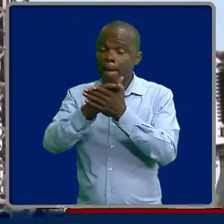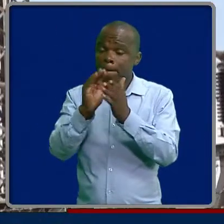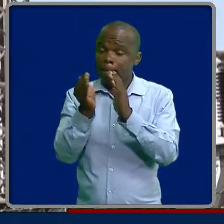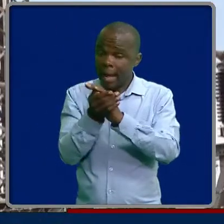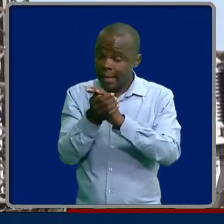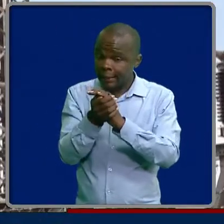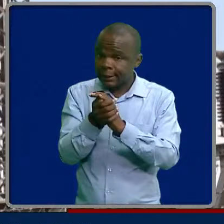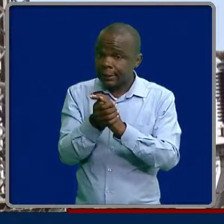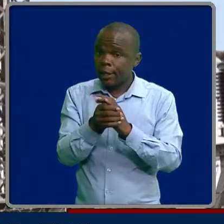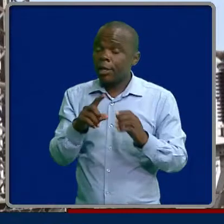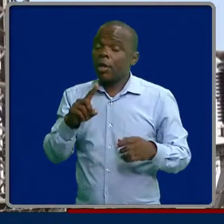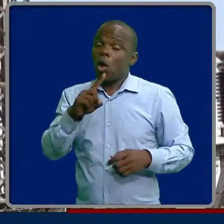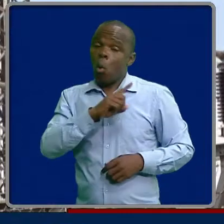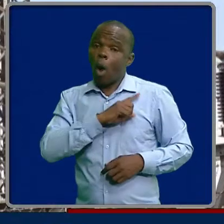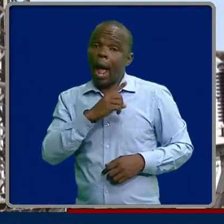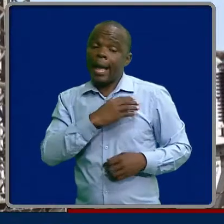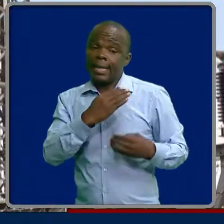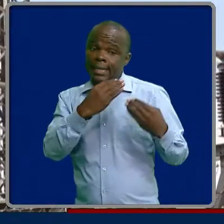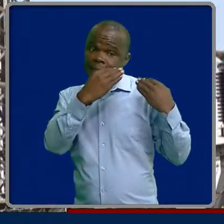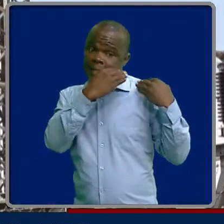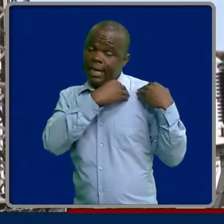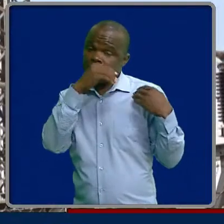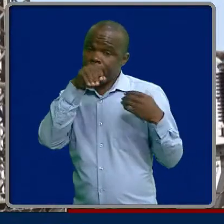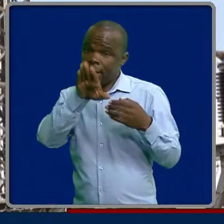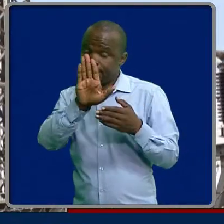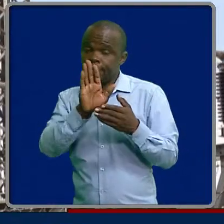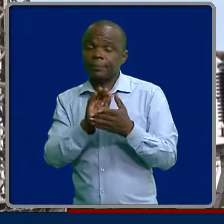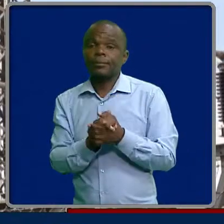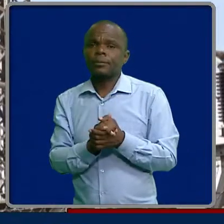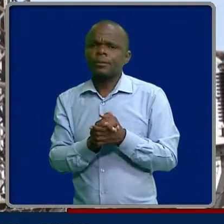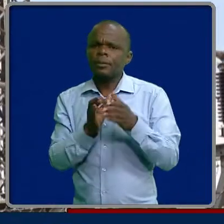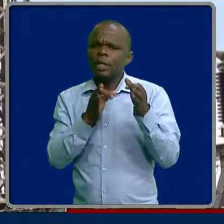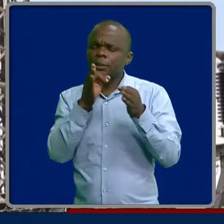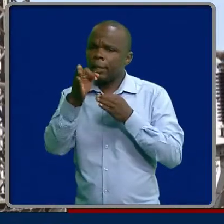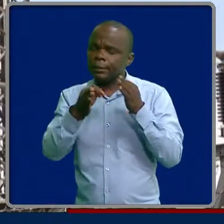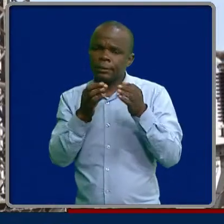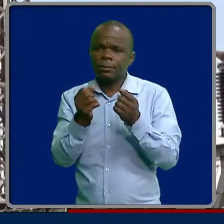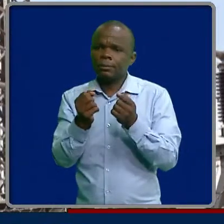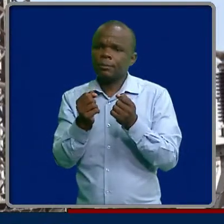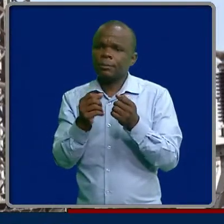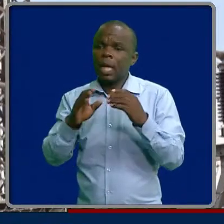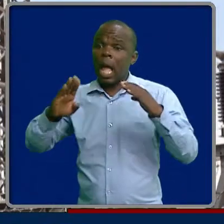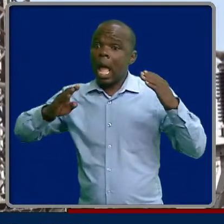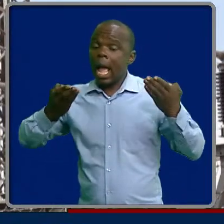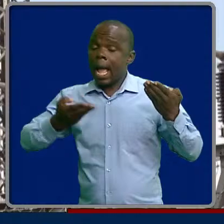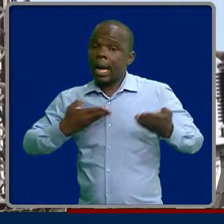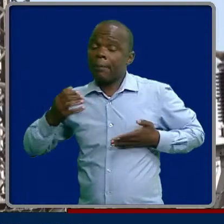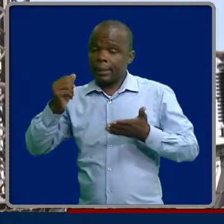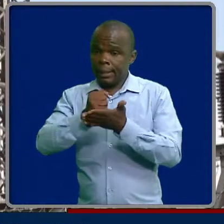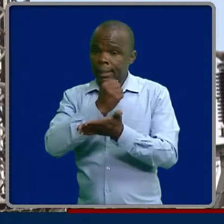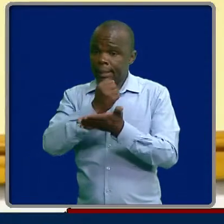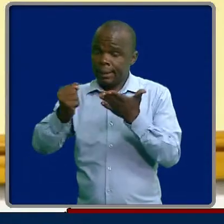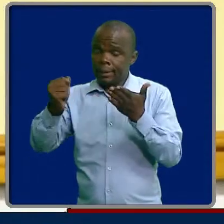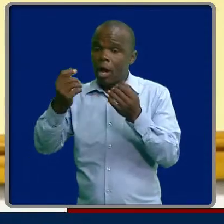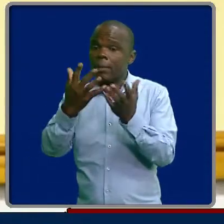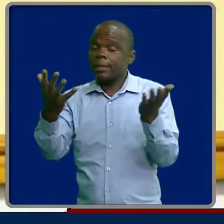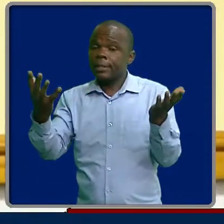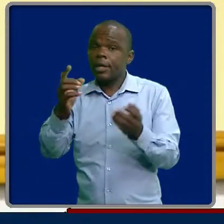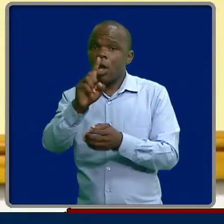concerns. He has also highlighted the number of companies that have already registered. We have received about